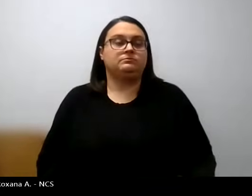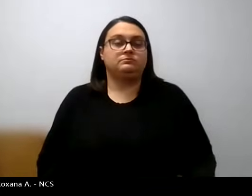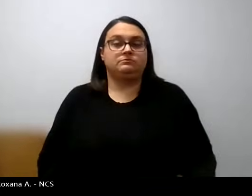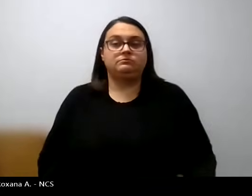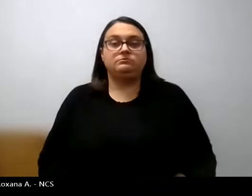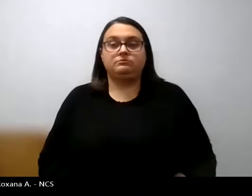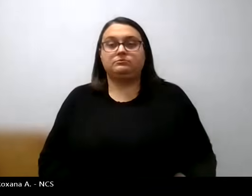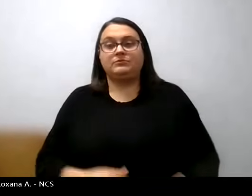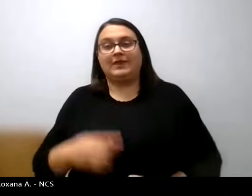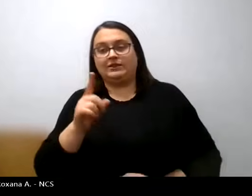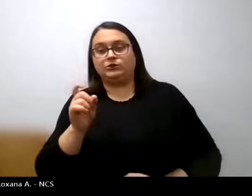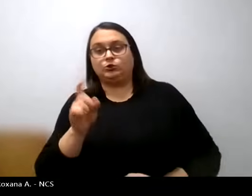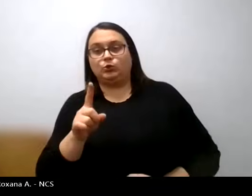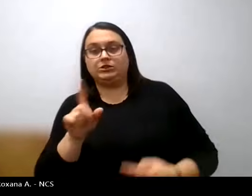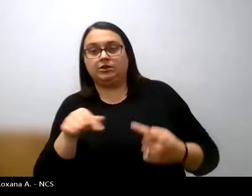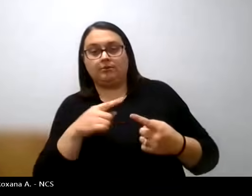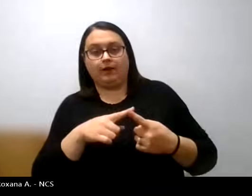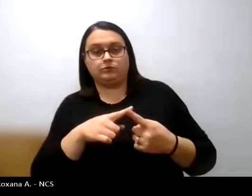There's a question about